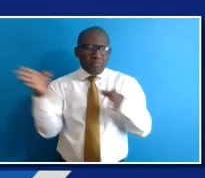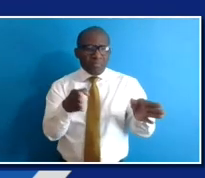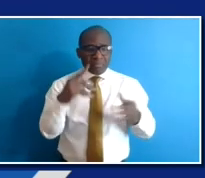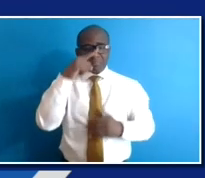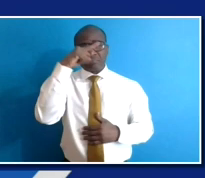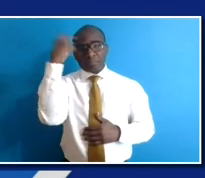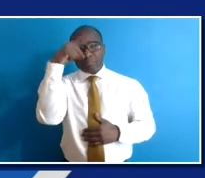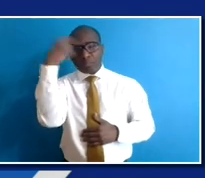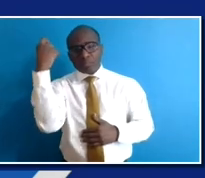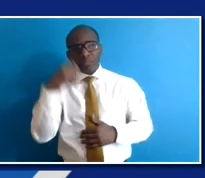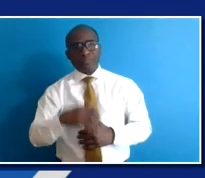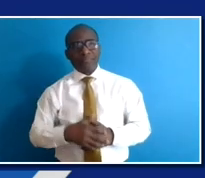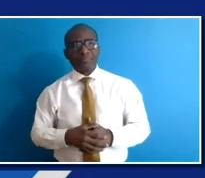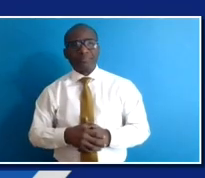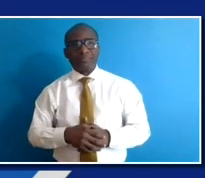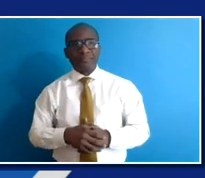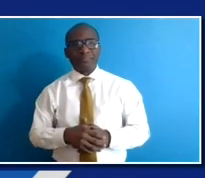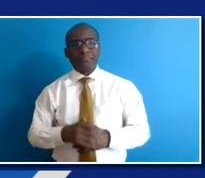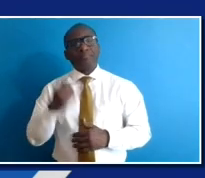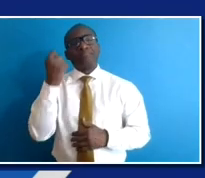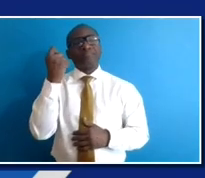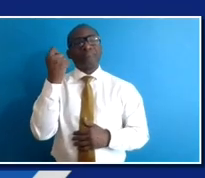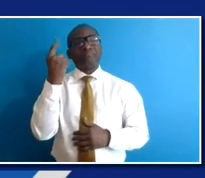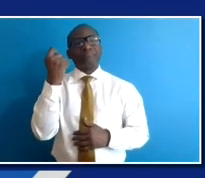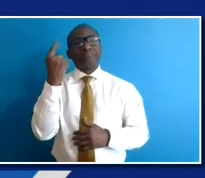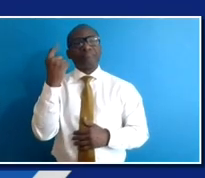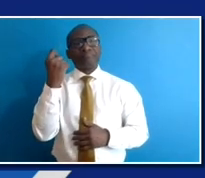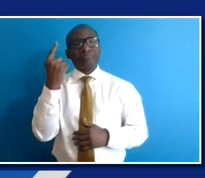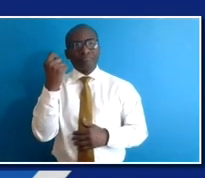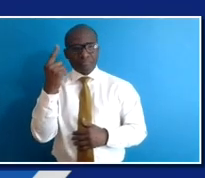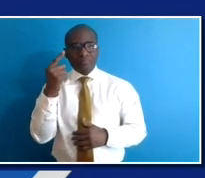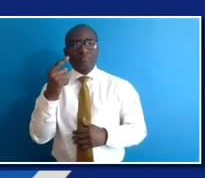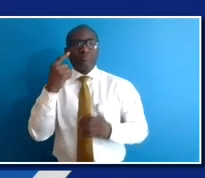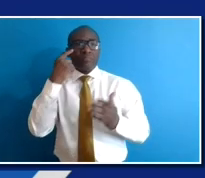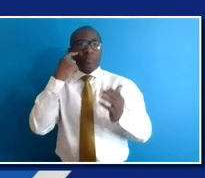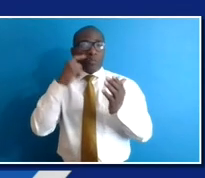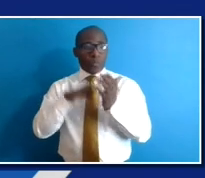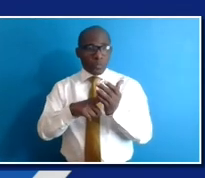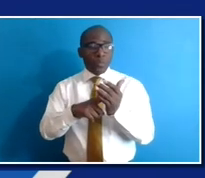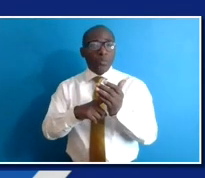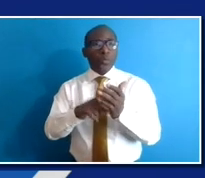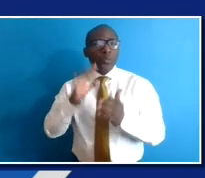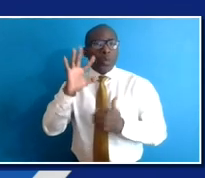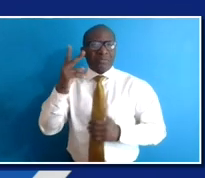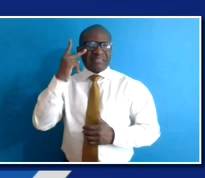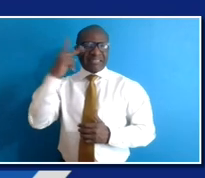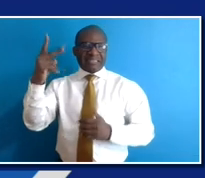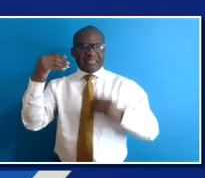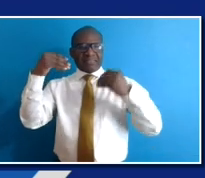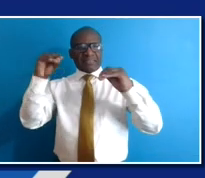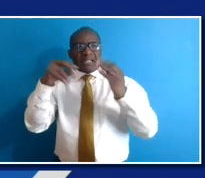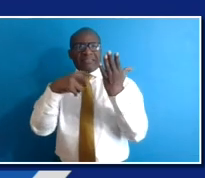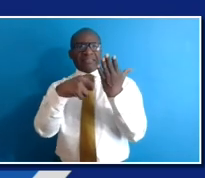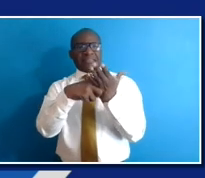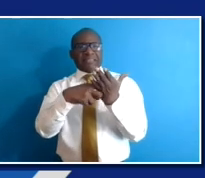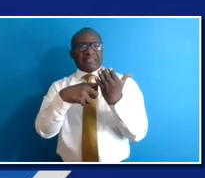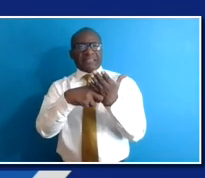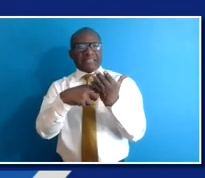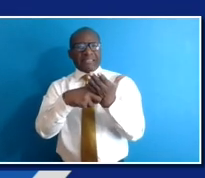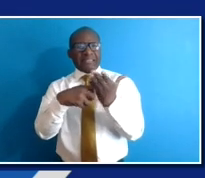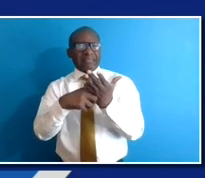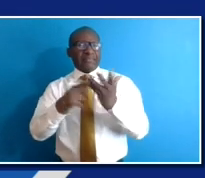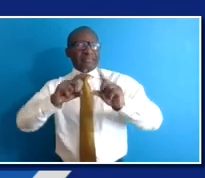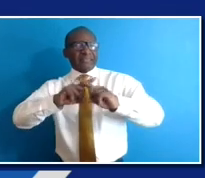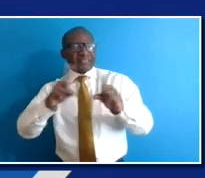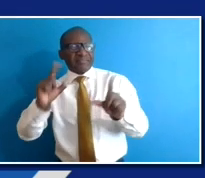Lewisboro Town, will be going on today. That's a different kind of a structure. I won't do it justice if I try to explain it. It involves a